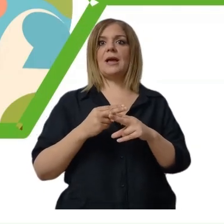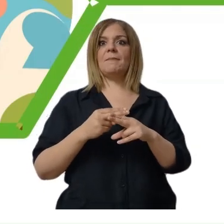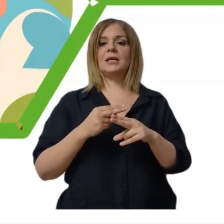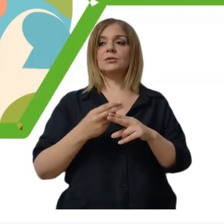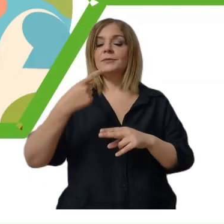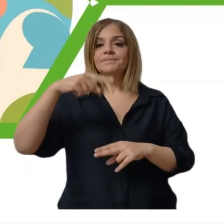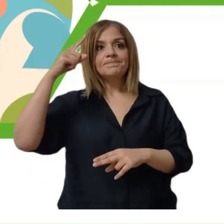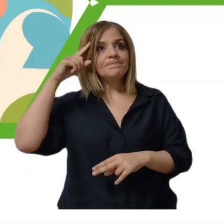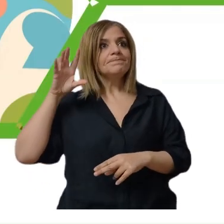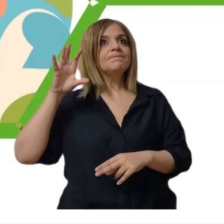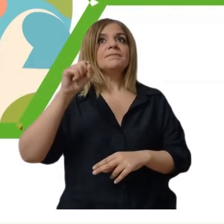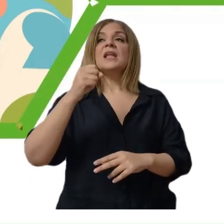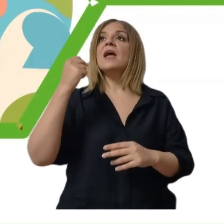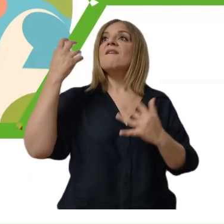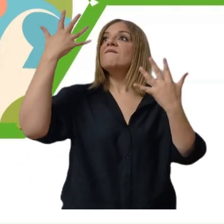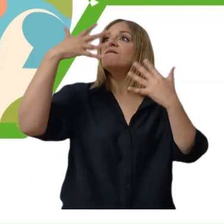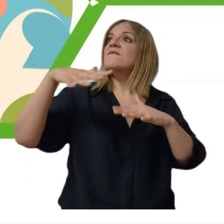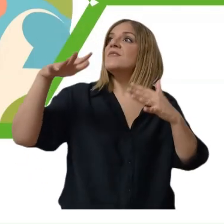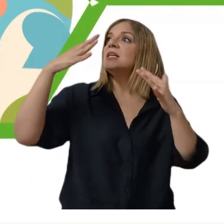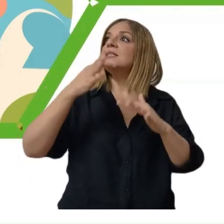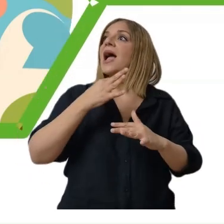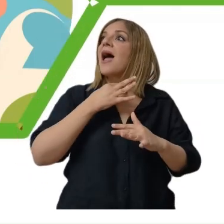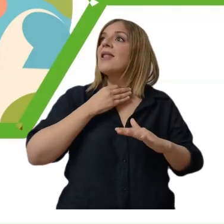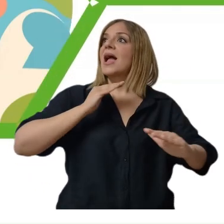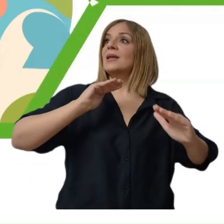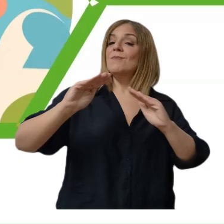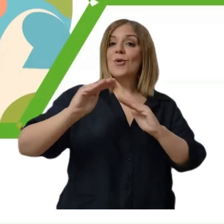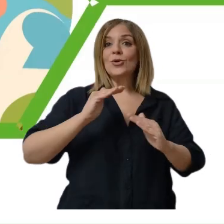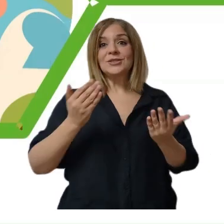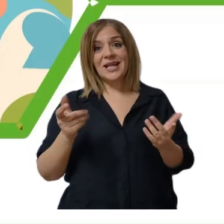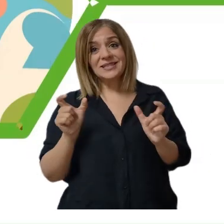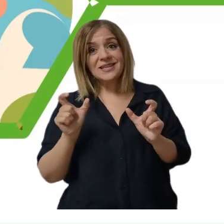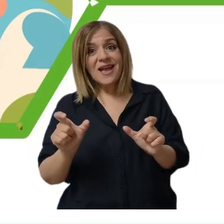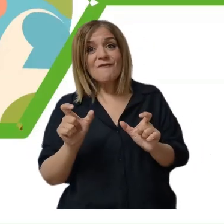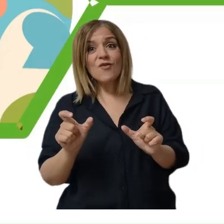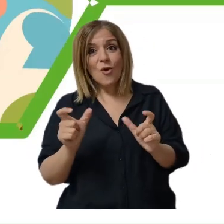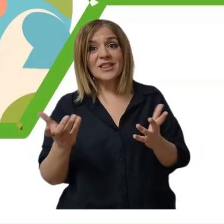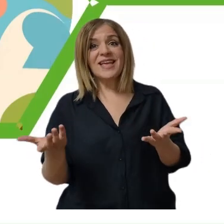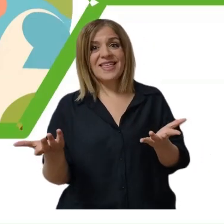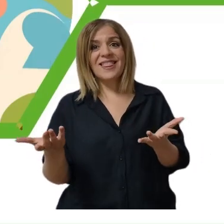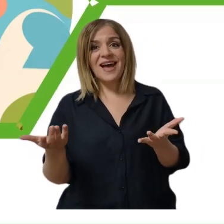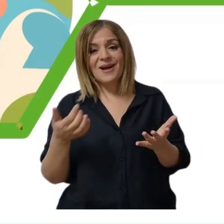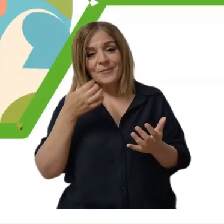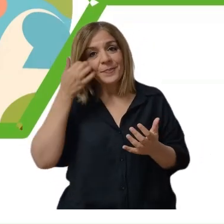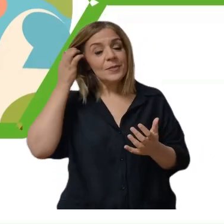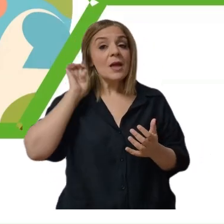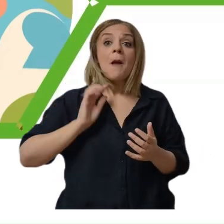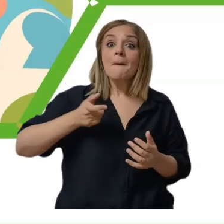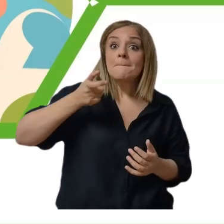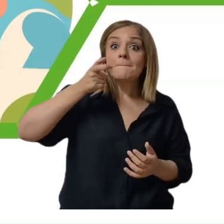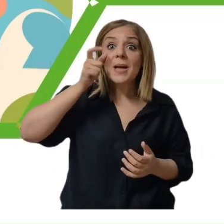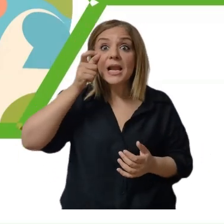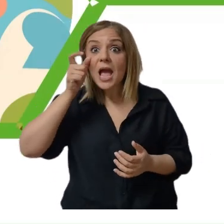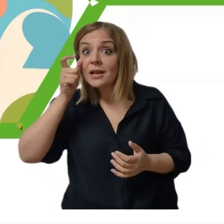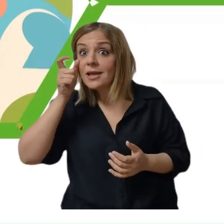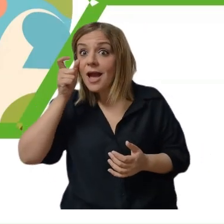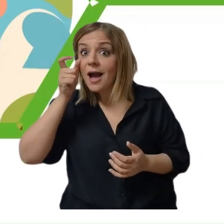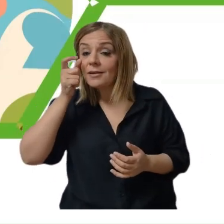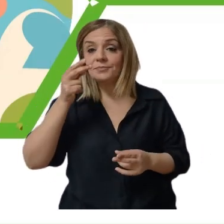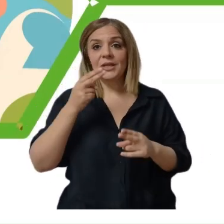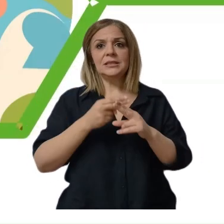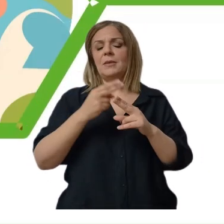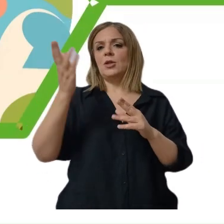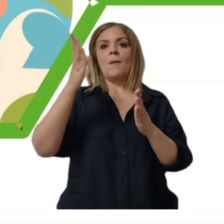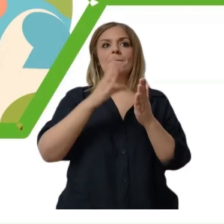basically understanding that nature deserves care as well. And curiosity,